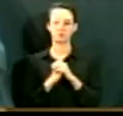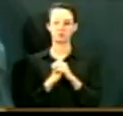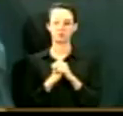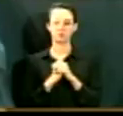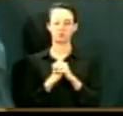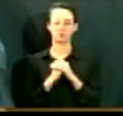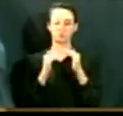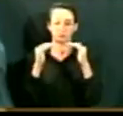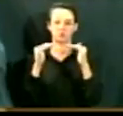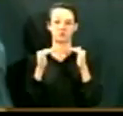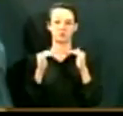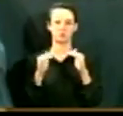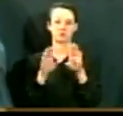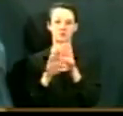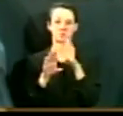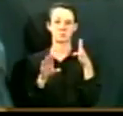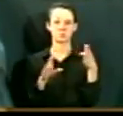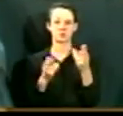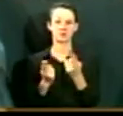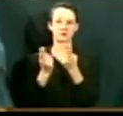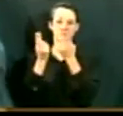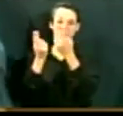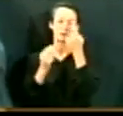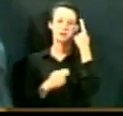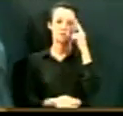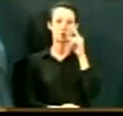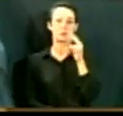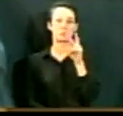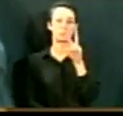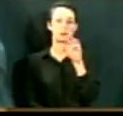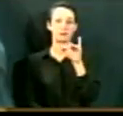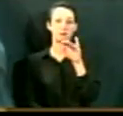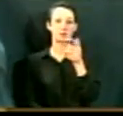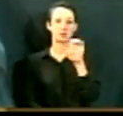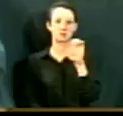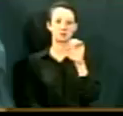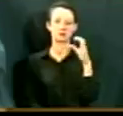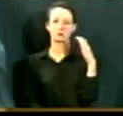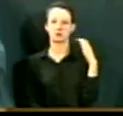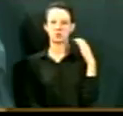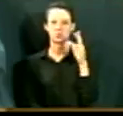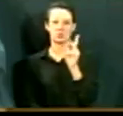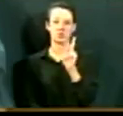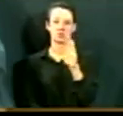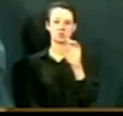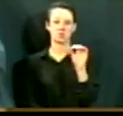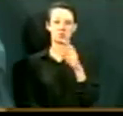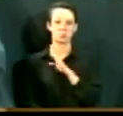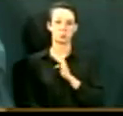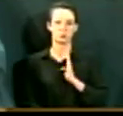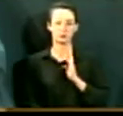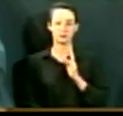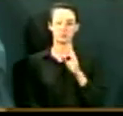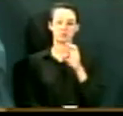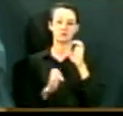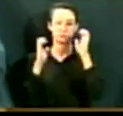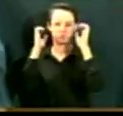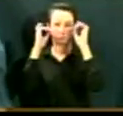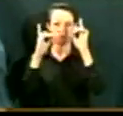So next, open the nominations for Vice Chair of Knox County Board of Education.